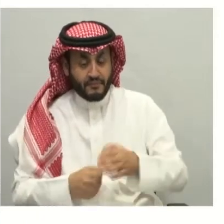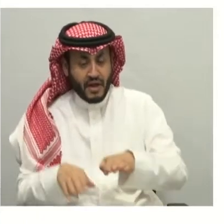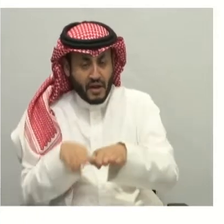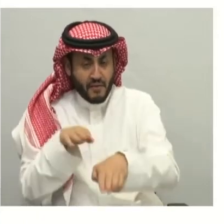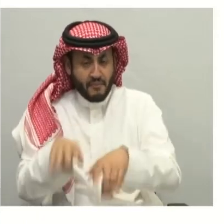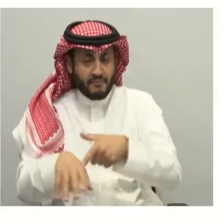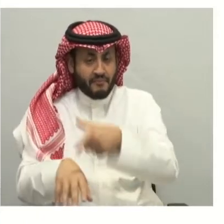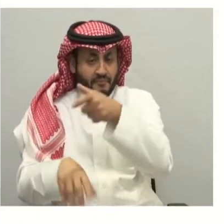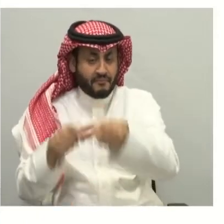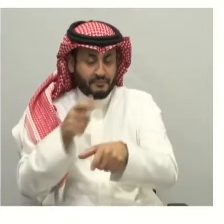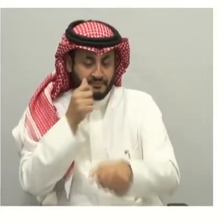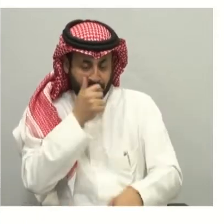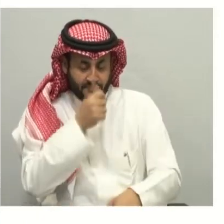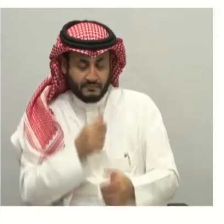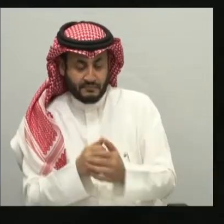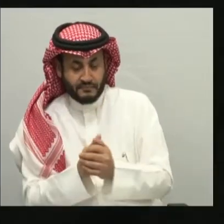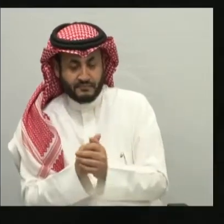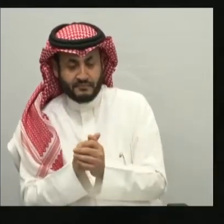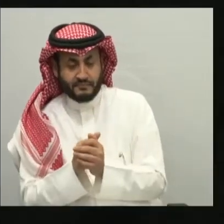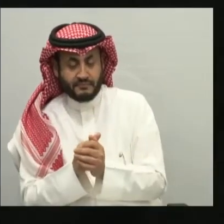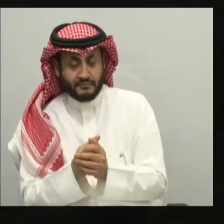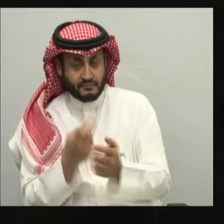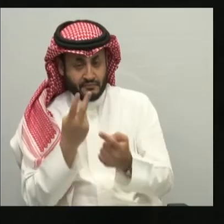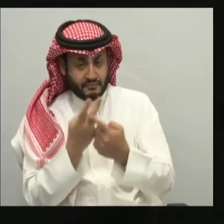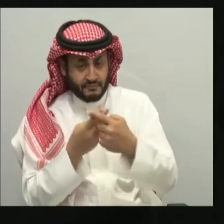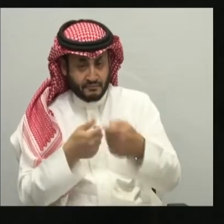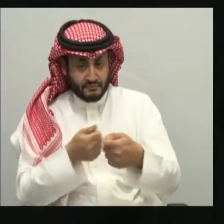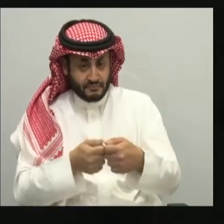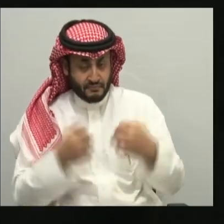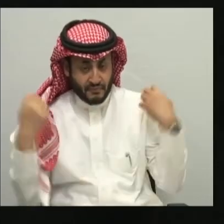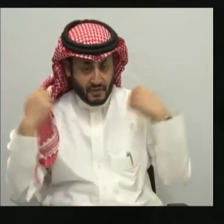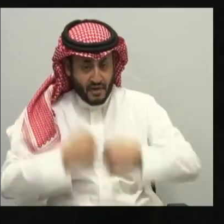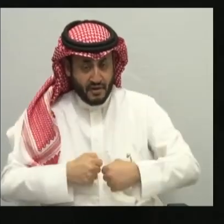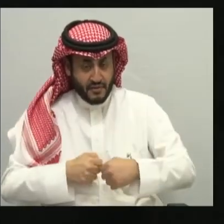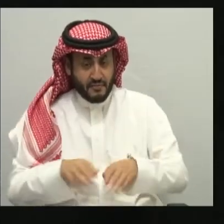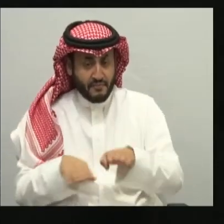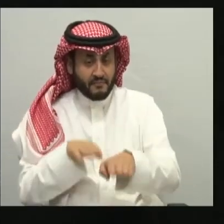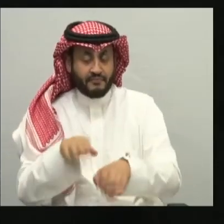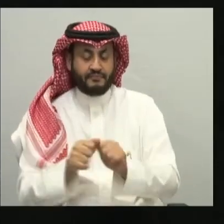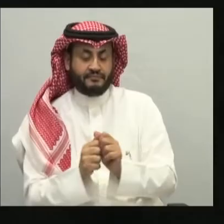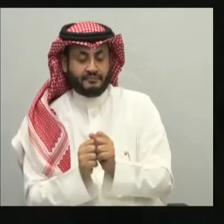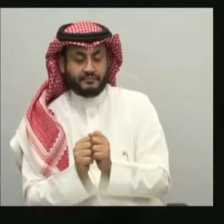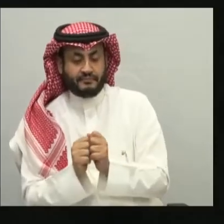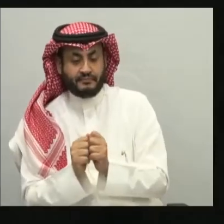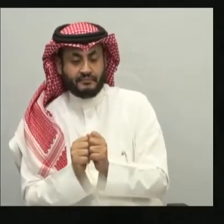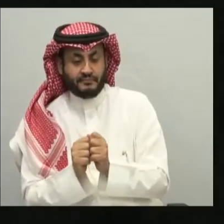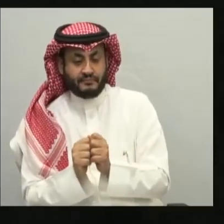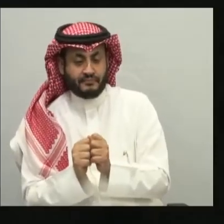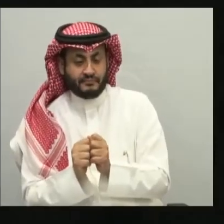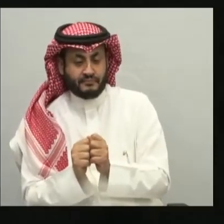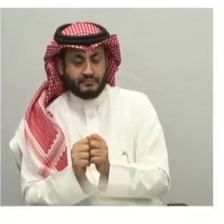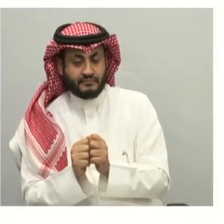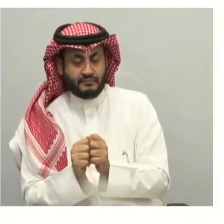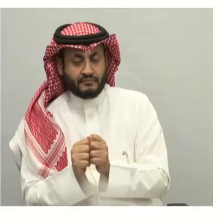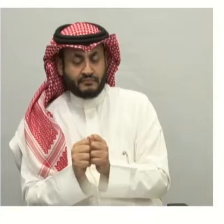boots. Adnan is going to buy coat and boots. Now, this is the